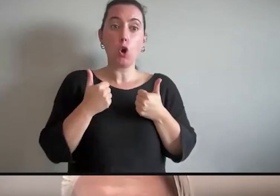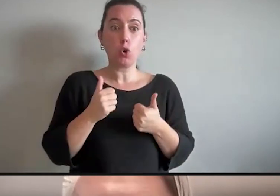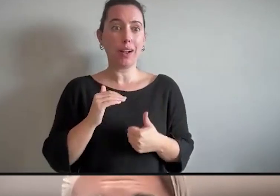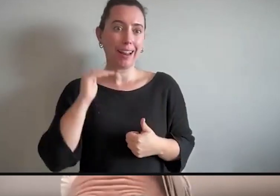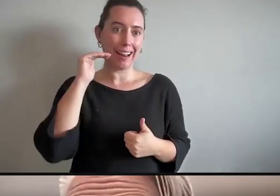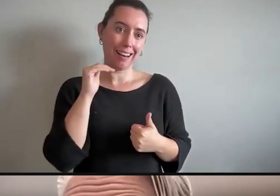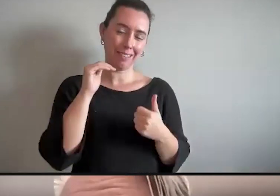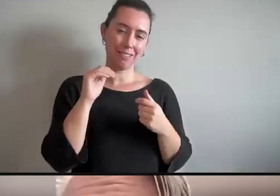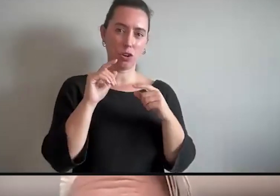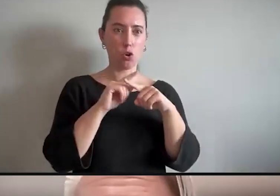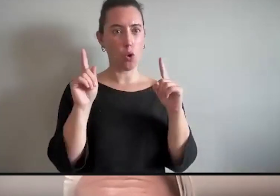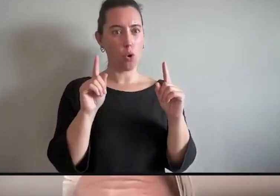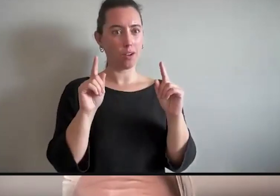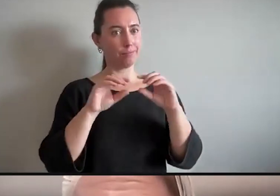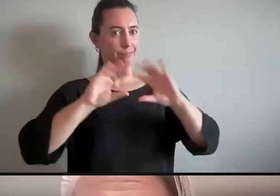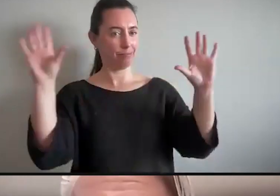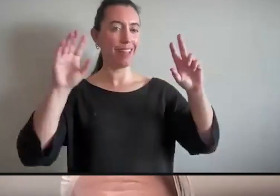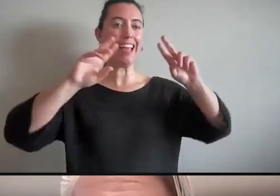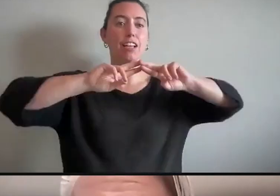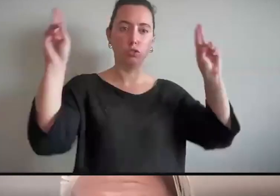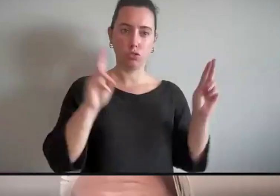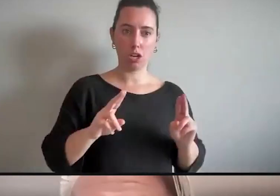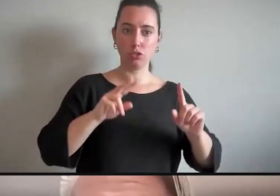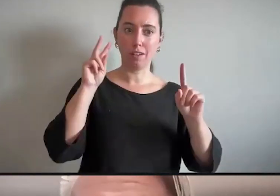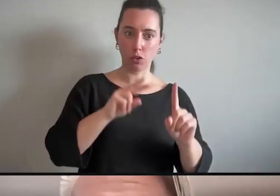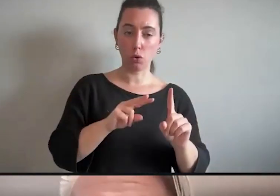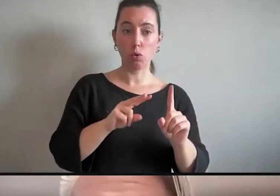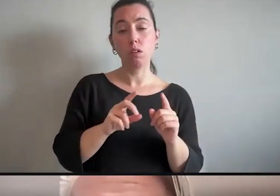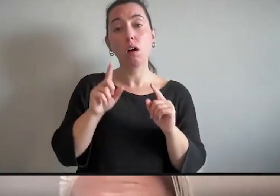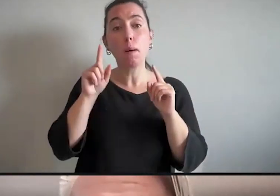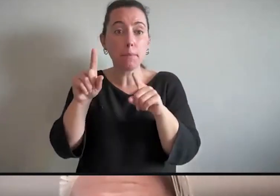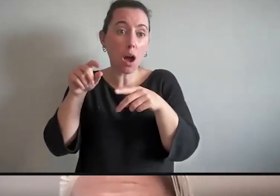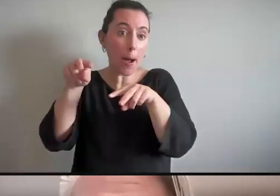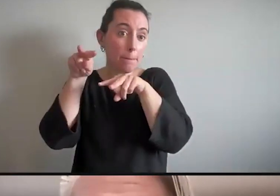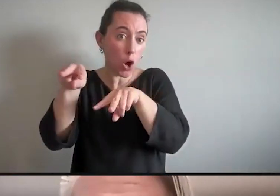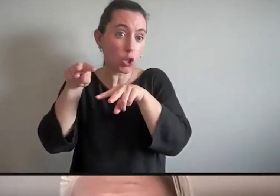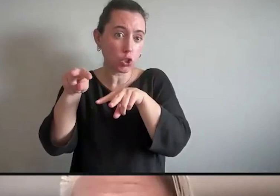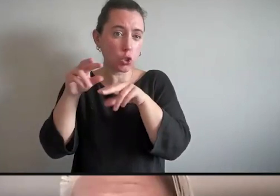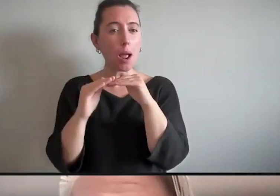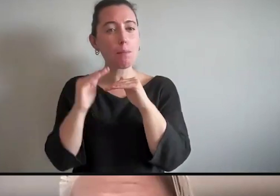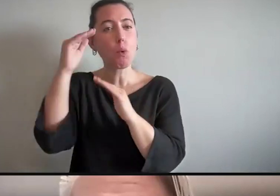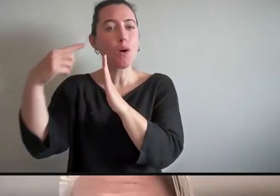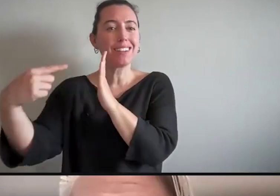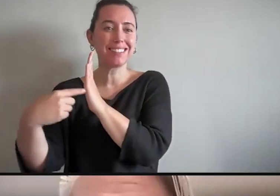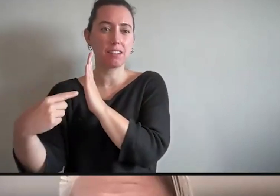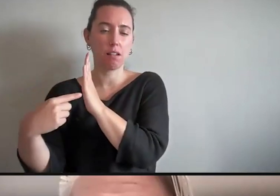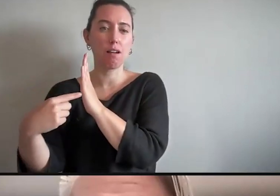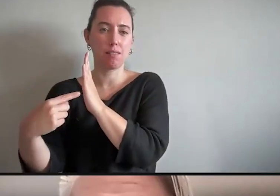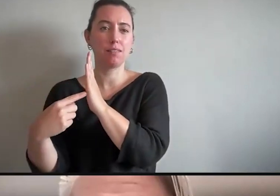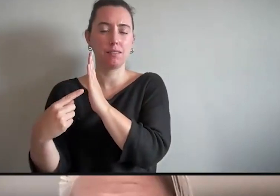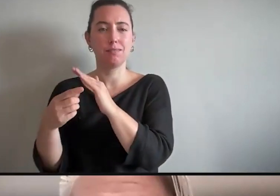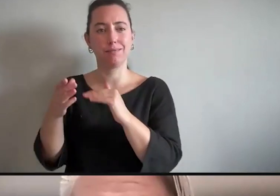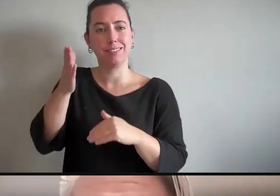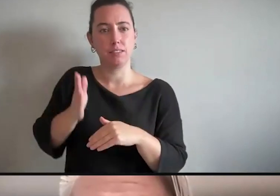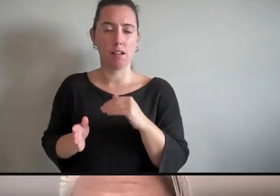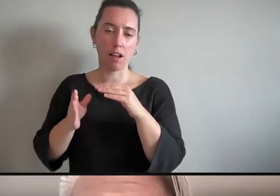but really the discussion here is that what we see most of and what is monitored mostly is the technical part of document accessibility, and that can be